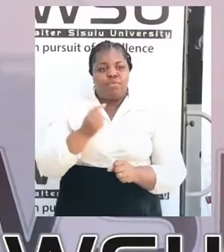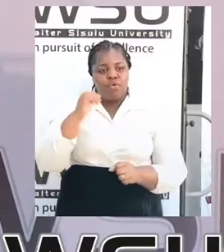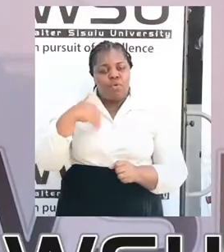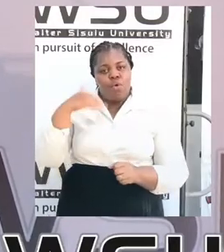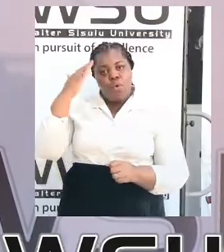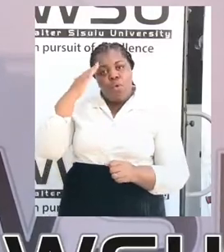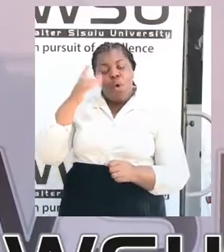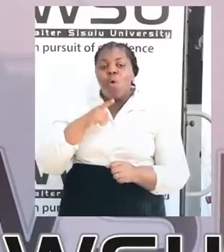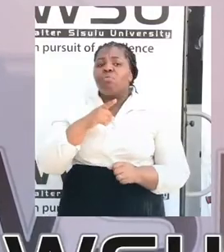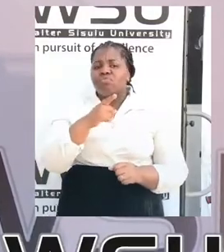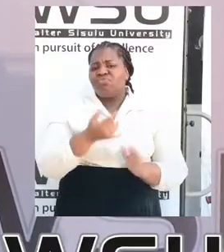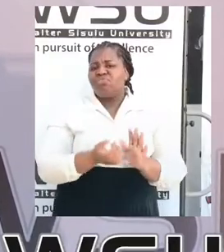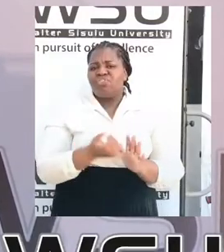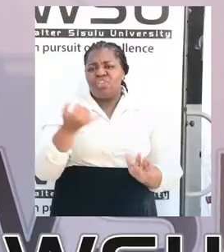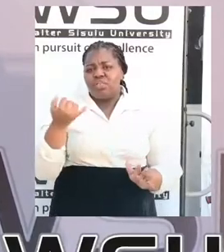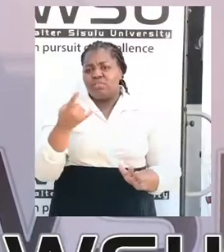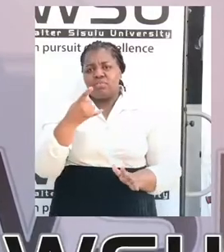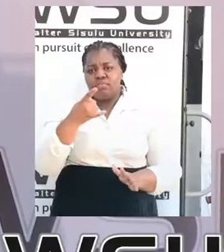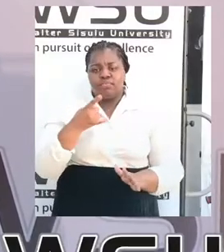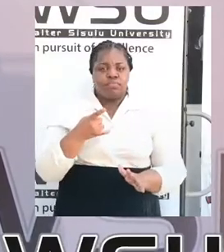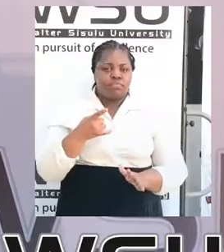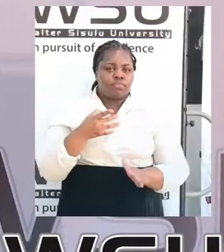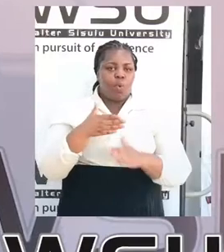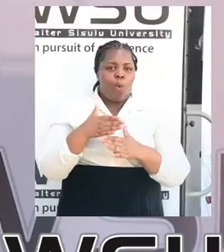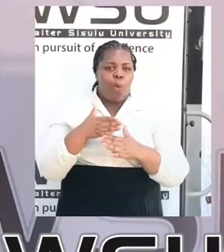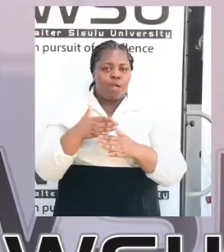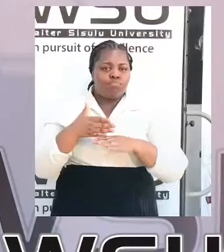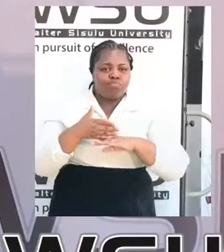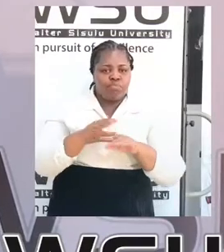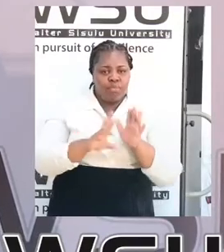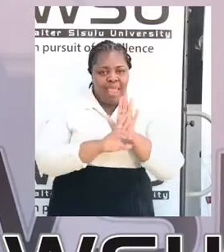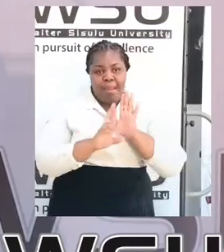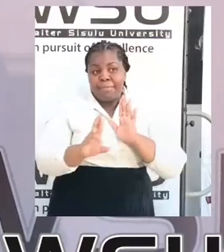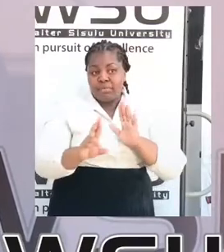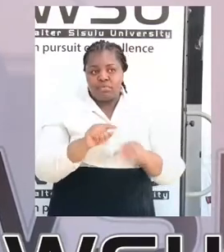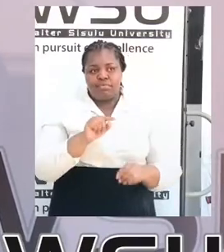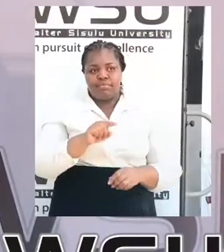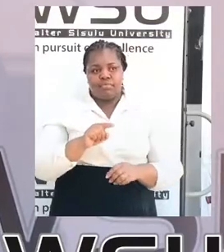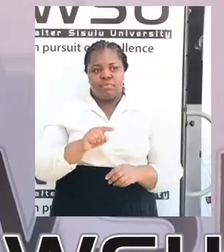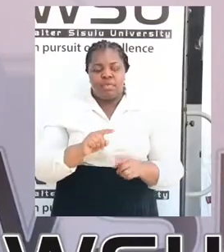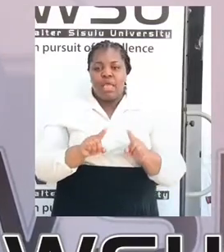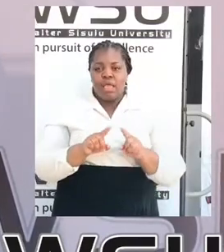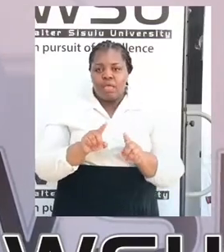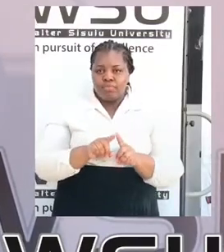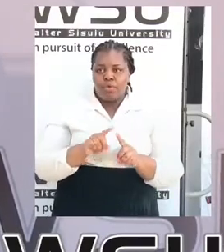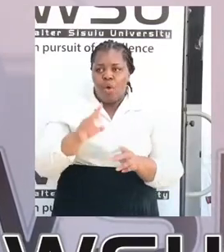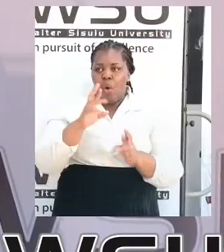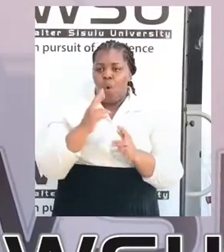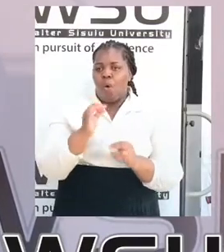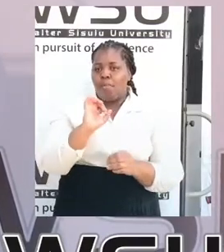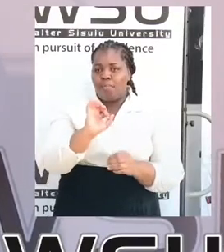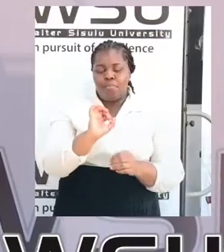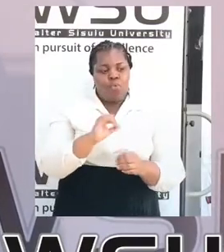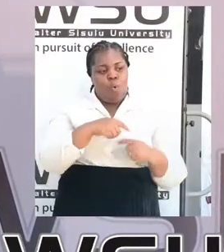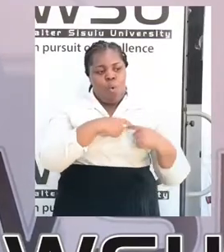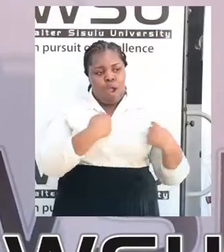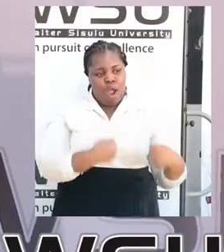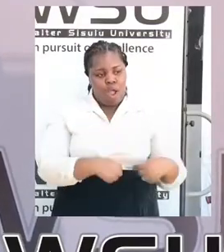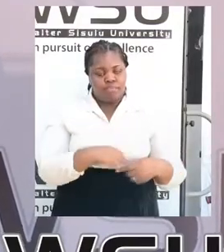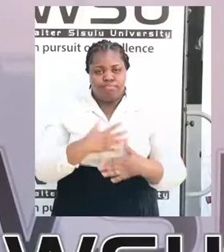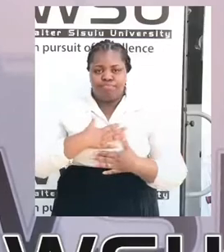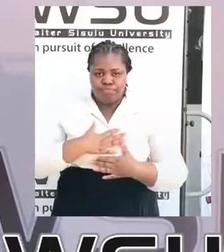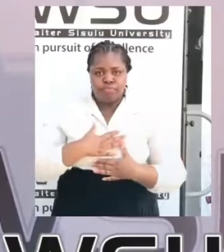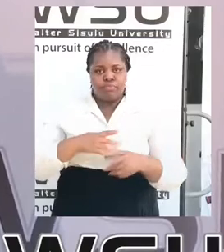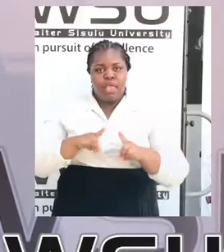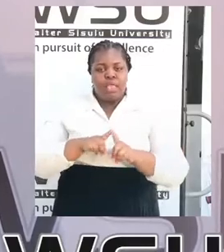you just how much work this represents, and we hope your heart is swelling with